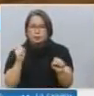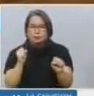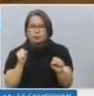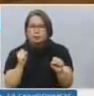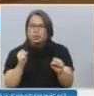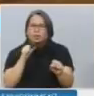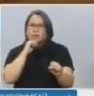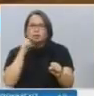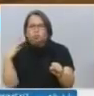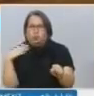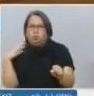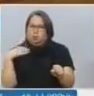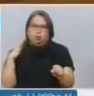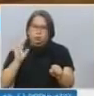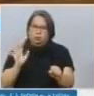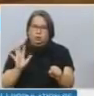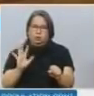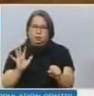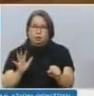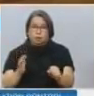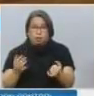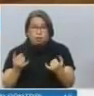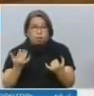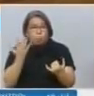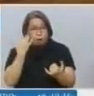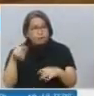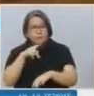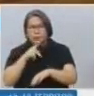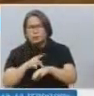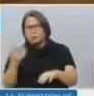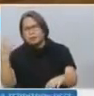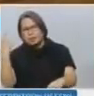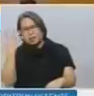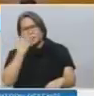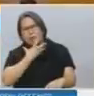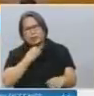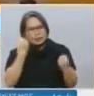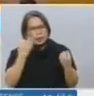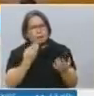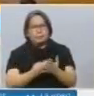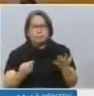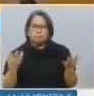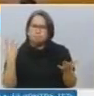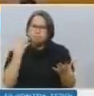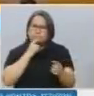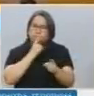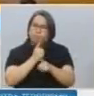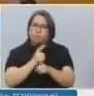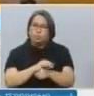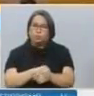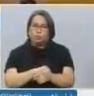requirements cannot wait. Ours is a rich and beautiful country. Indeed,